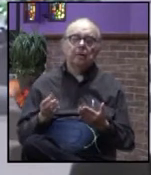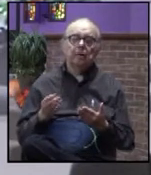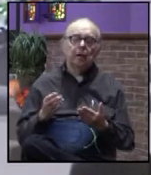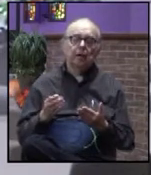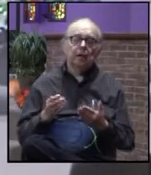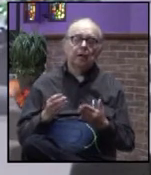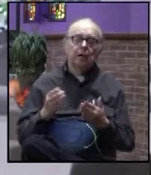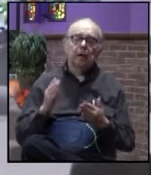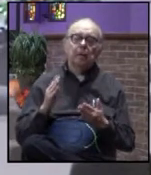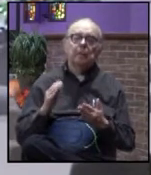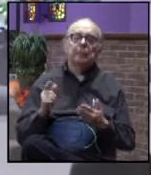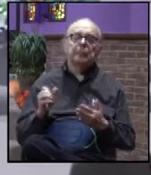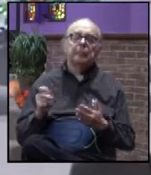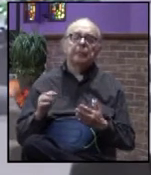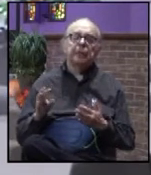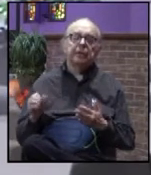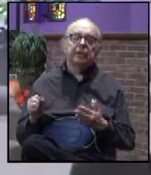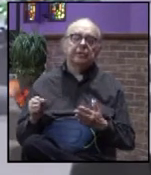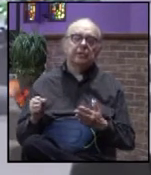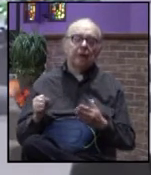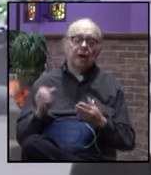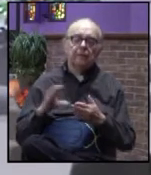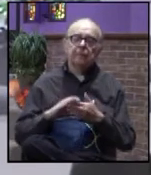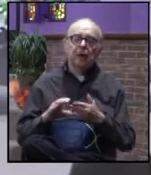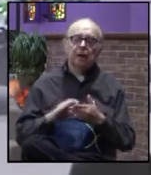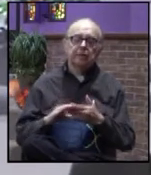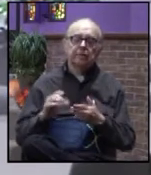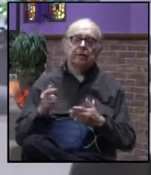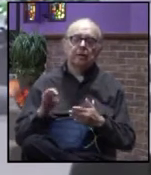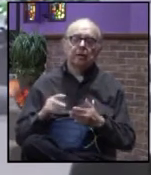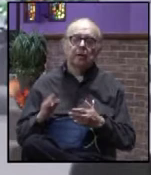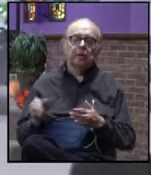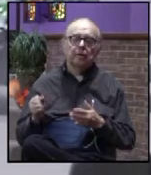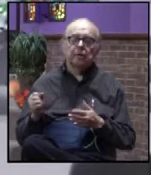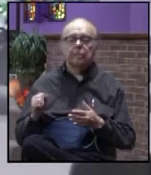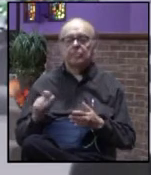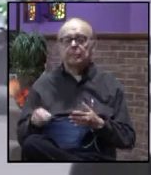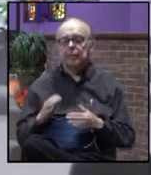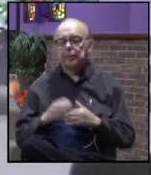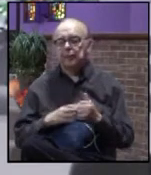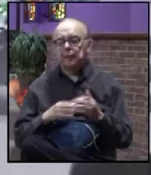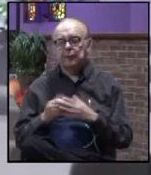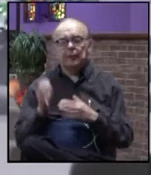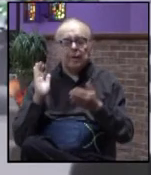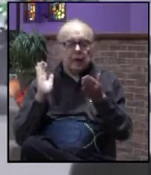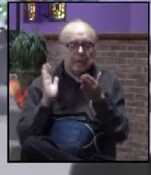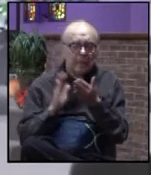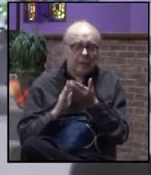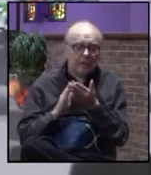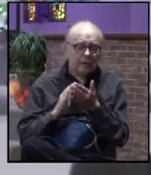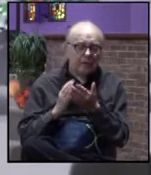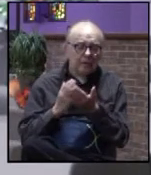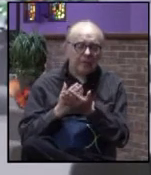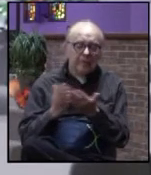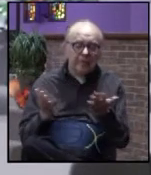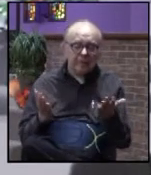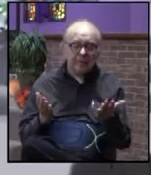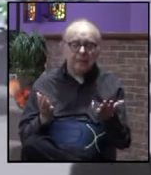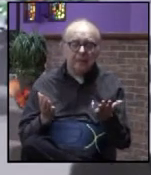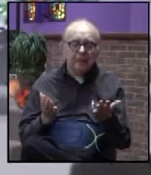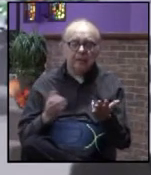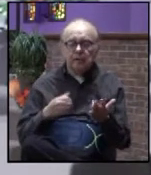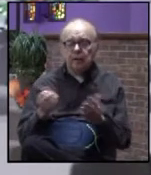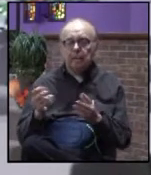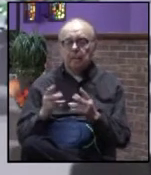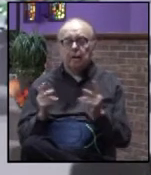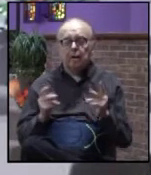of Legos. Somebody just building just a little design with ridges and the other